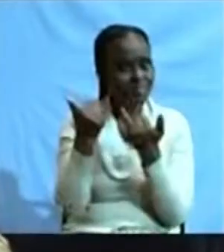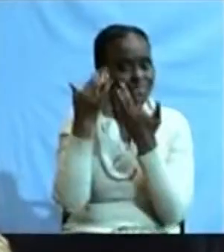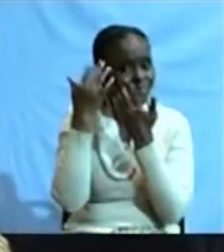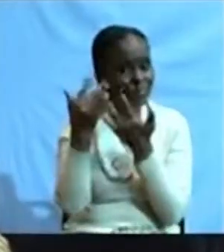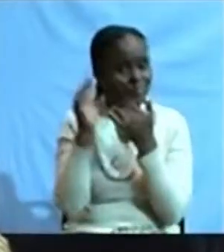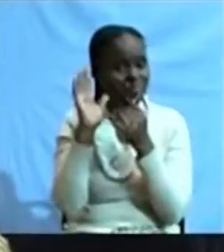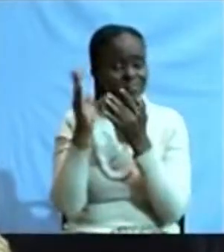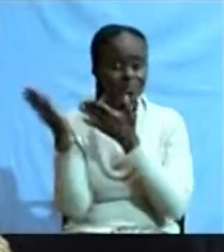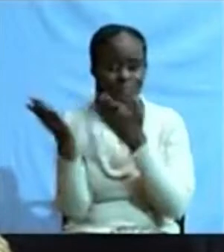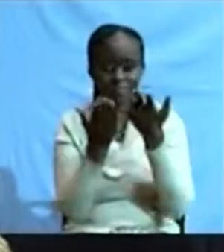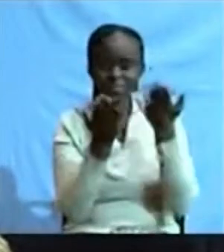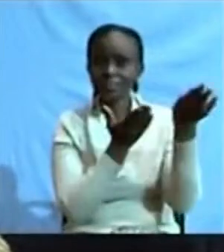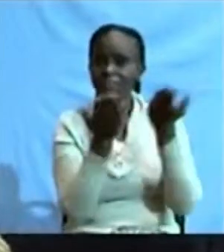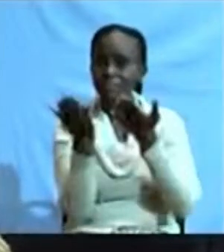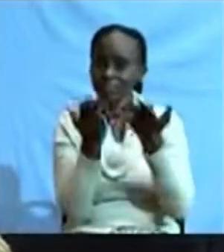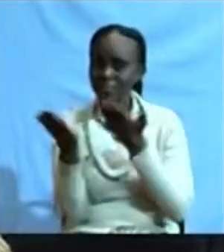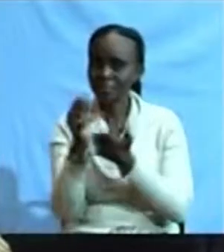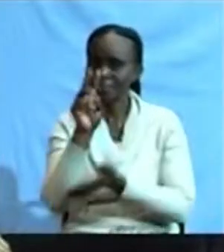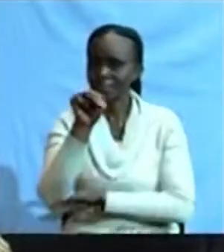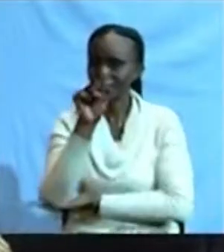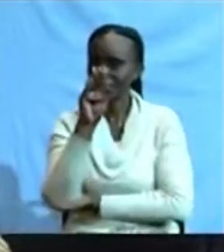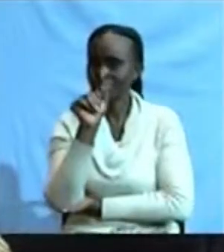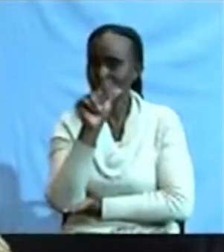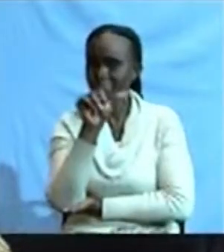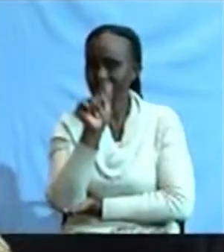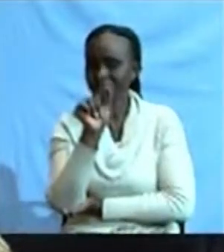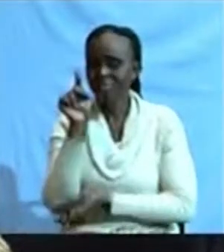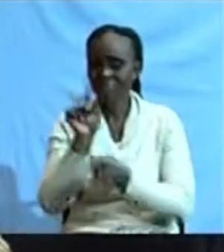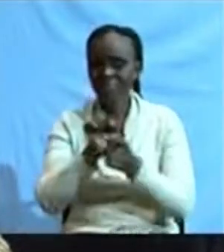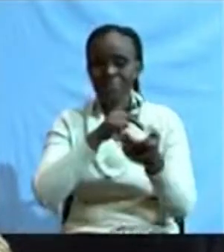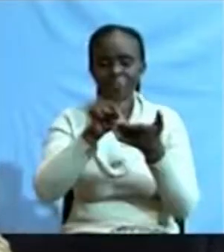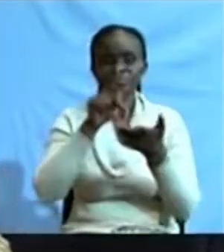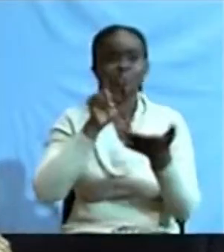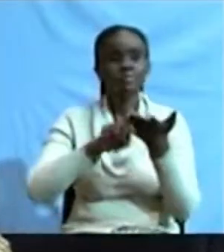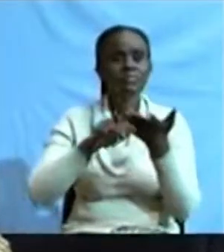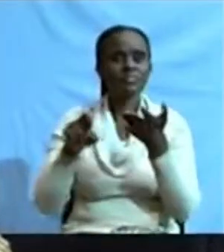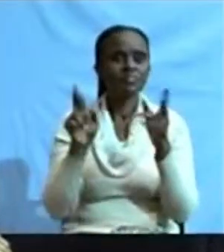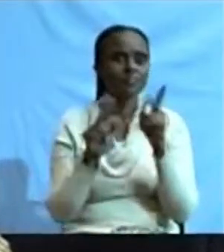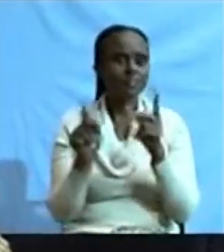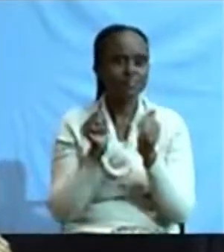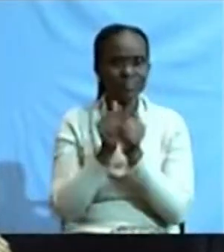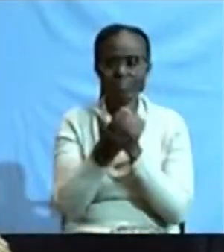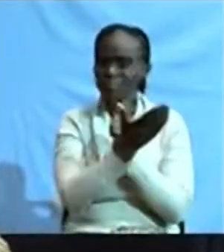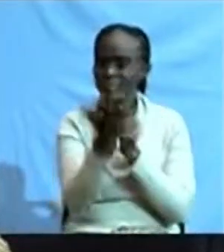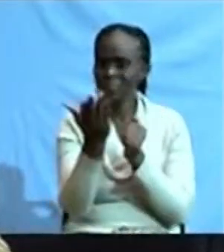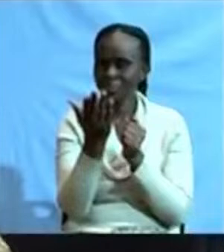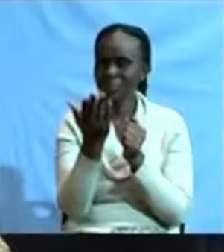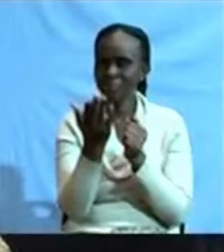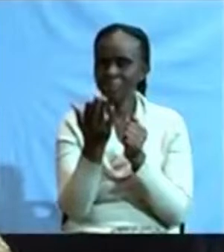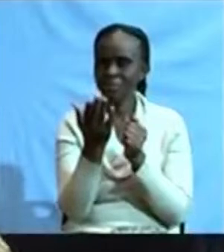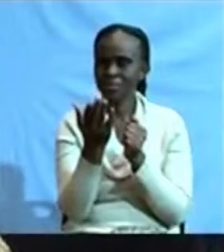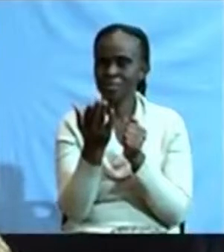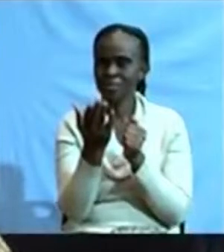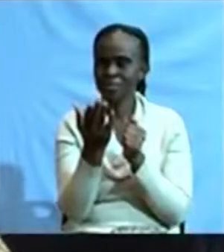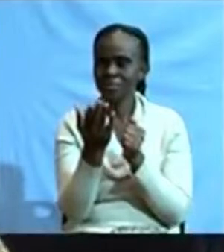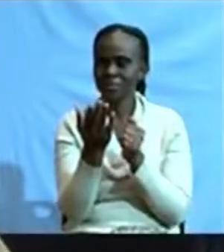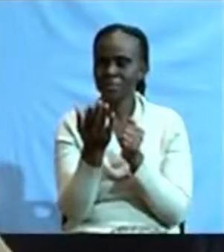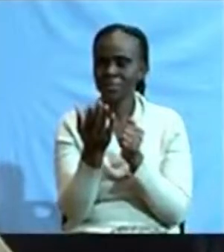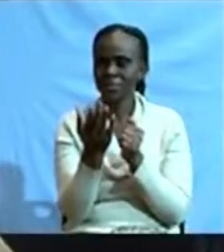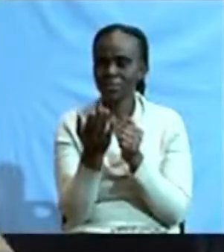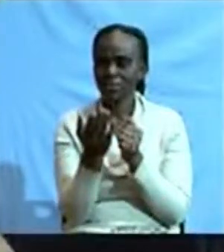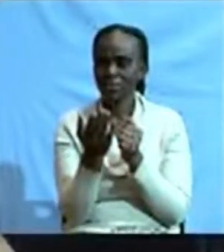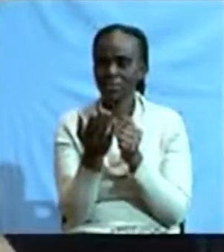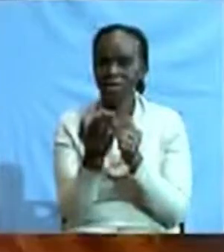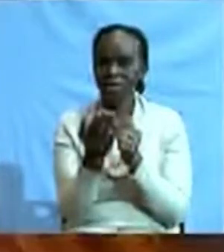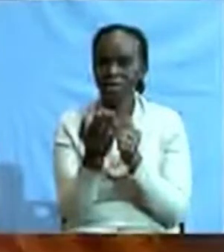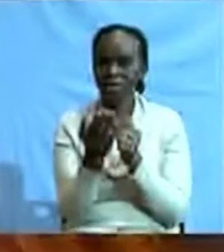going to provide services to Mbala and pay retirees and all those operation expenses. I'm worried, Chairperson.